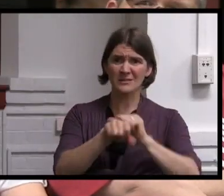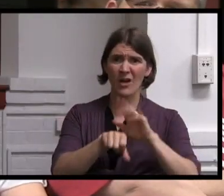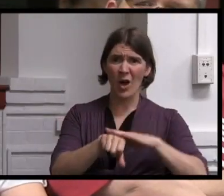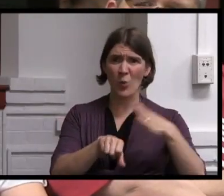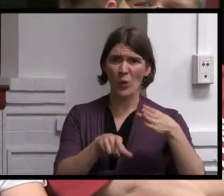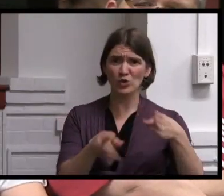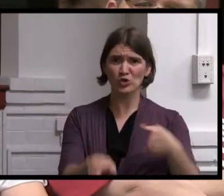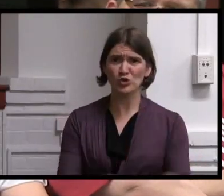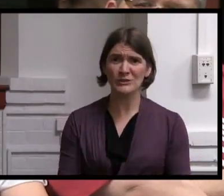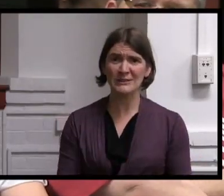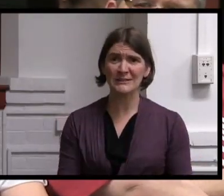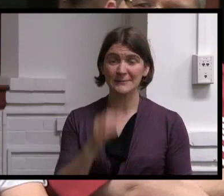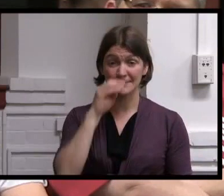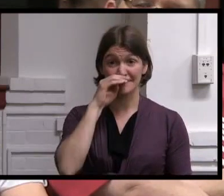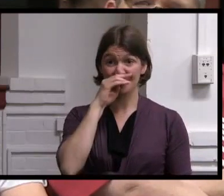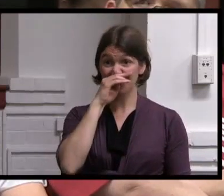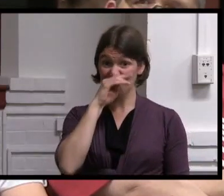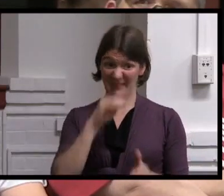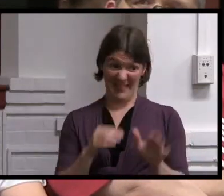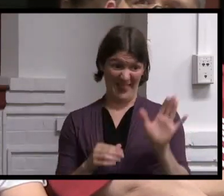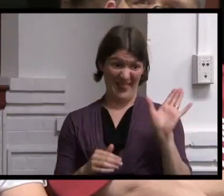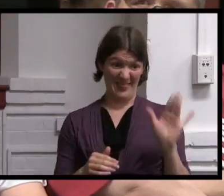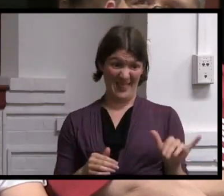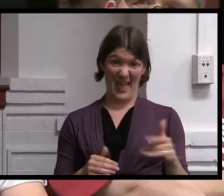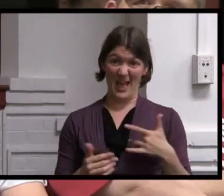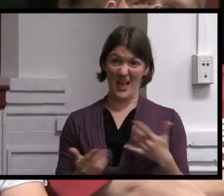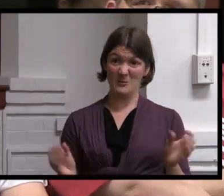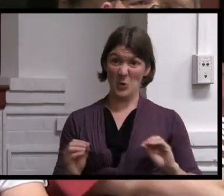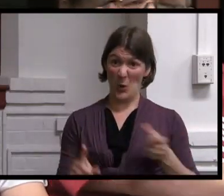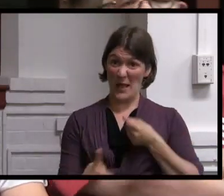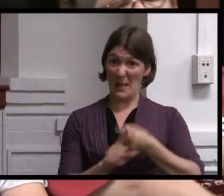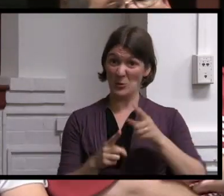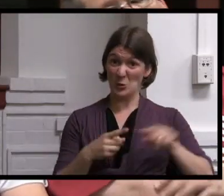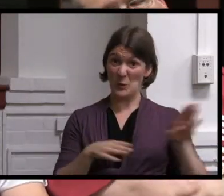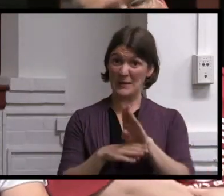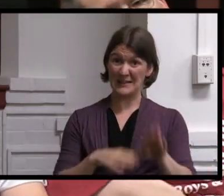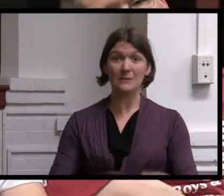And if you wonder if that's not having an impact, it is.